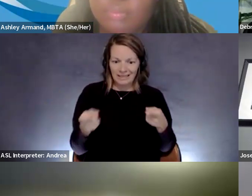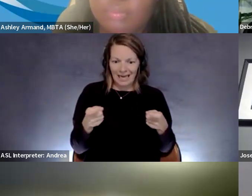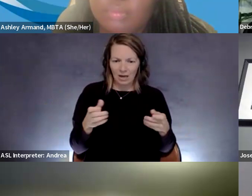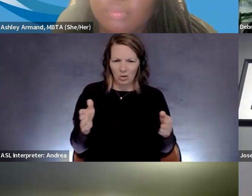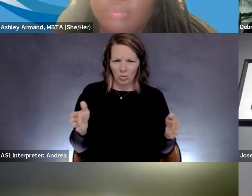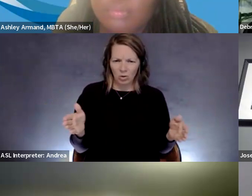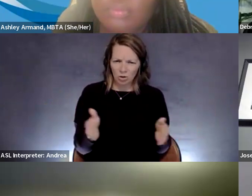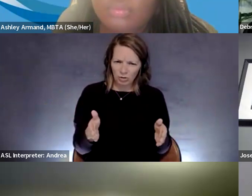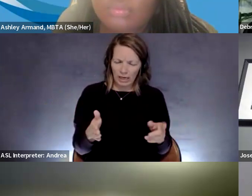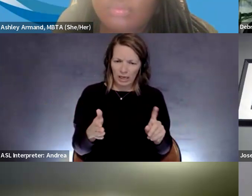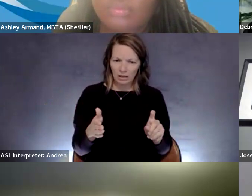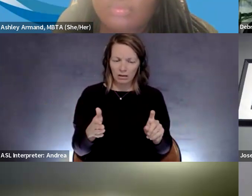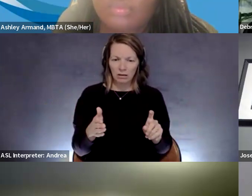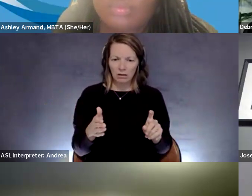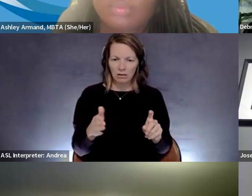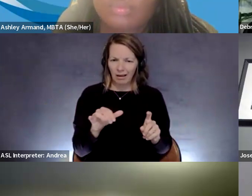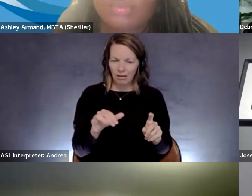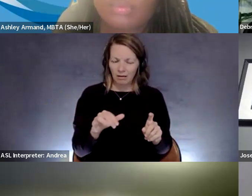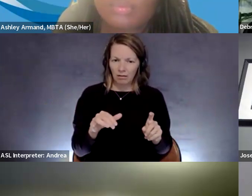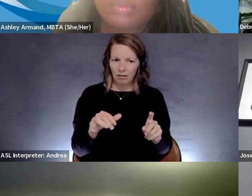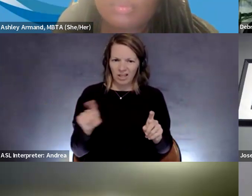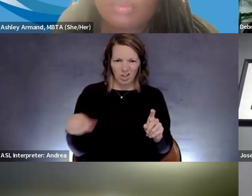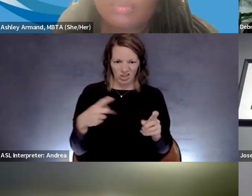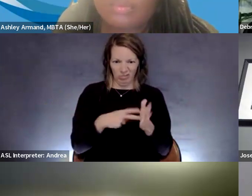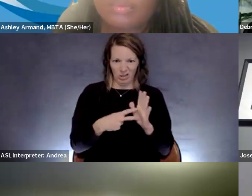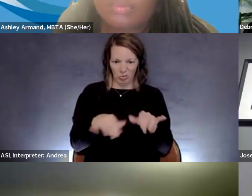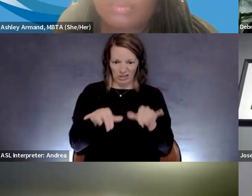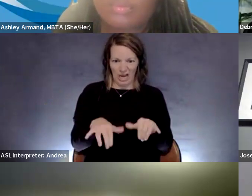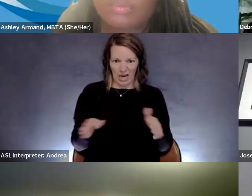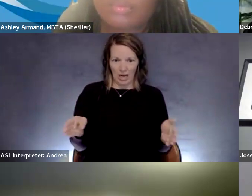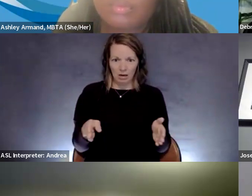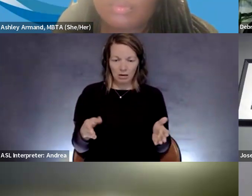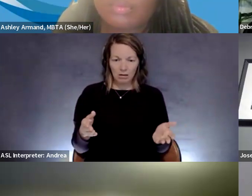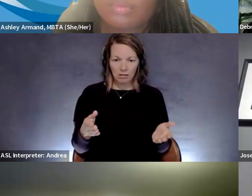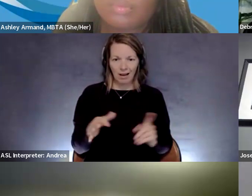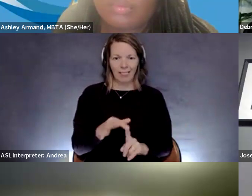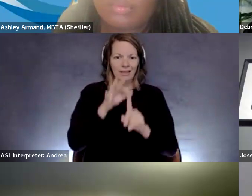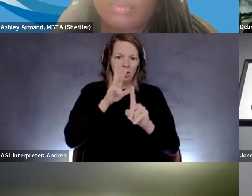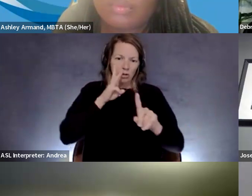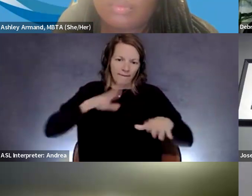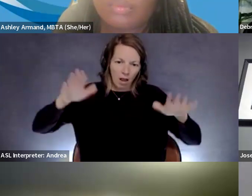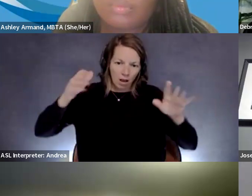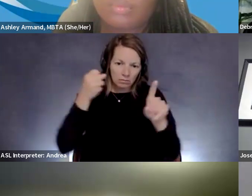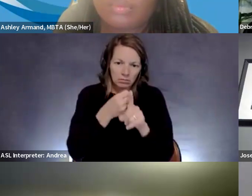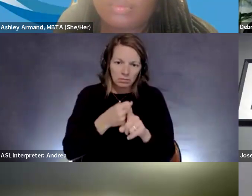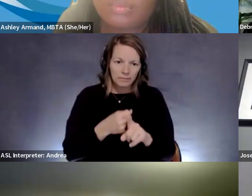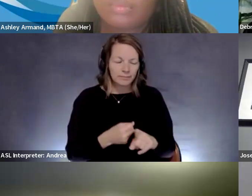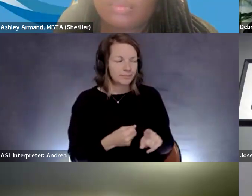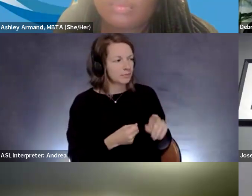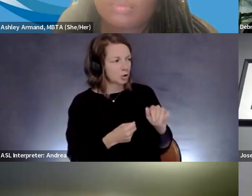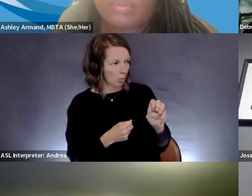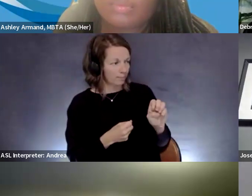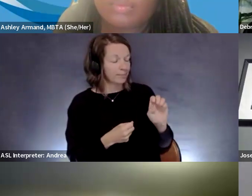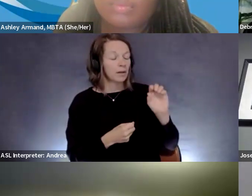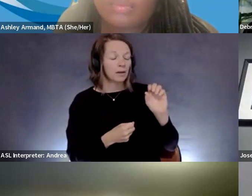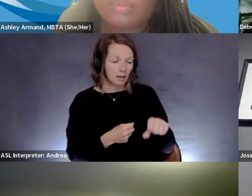it? Like, it's just meant to stay in place unless there's a flood? Joe. Yeah, so